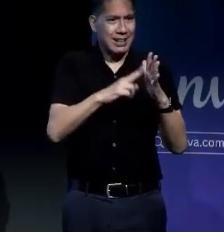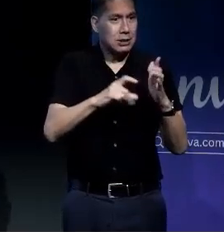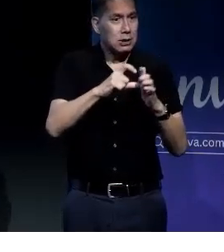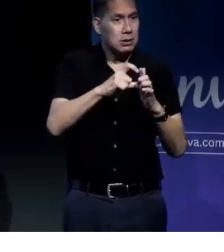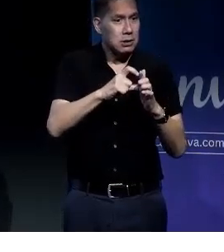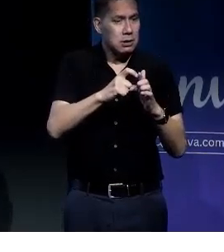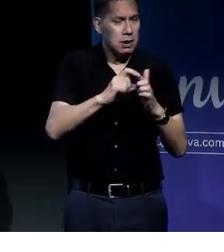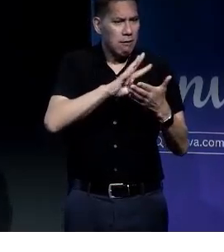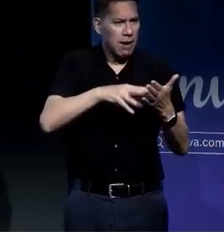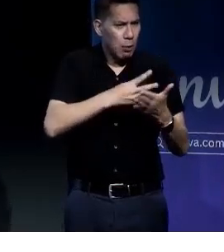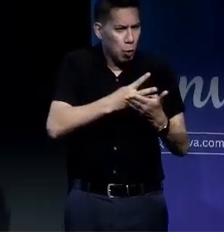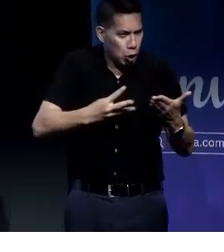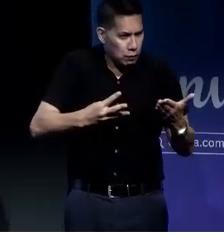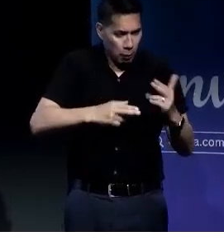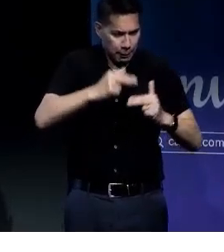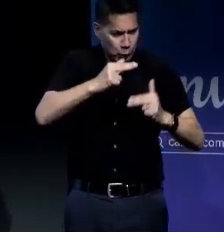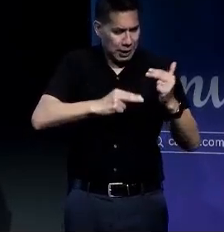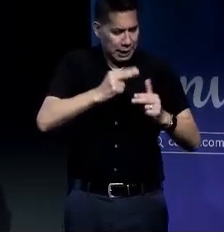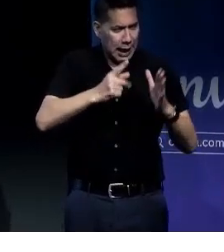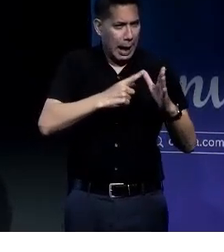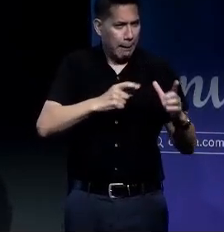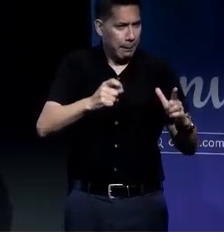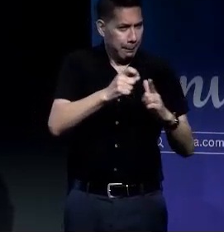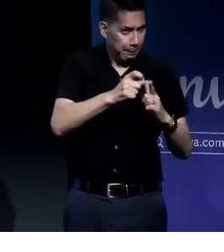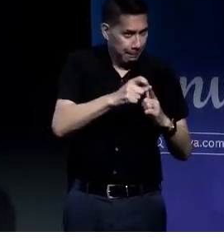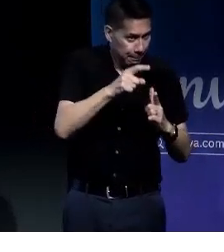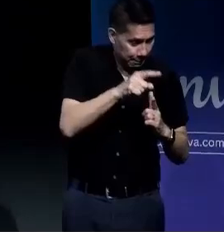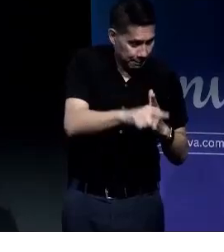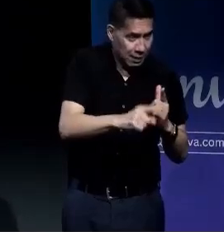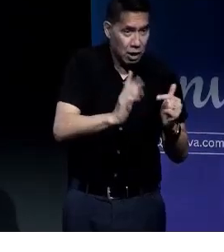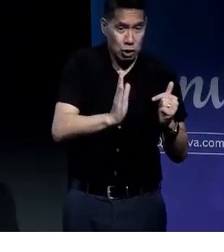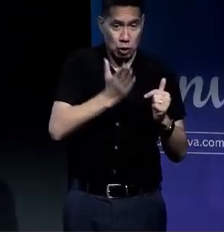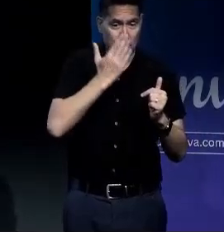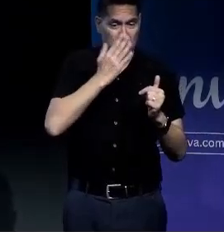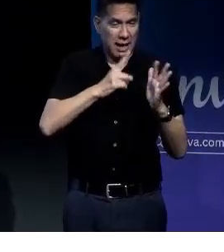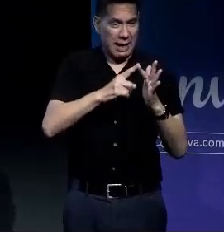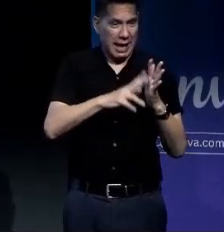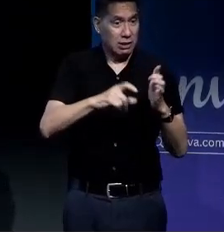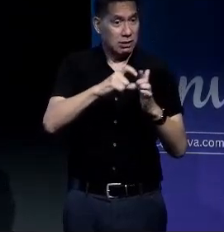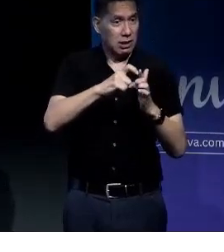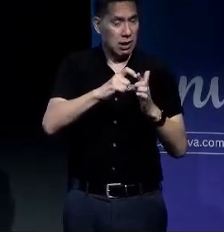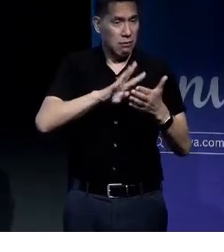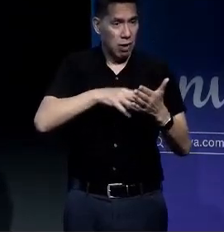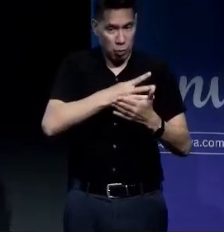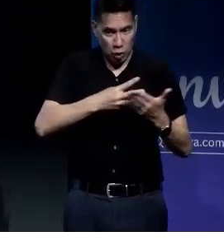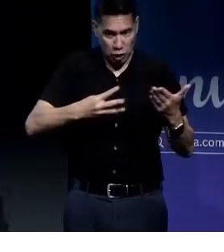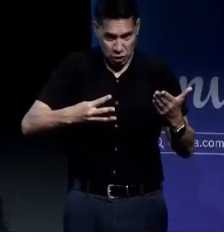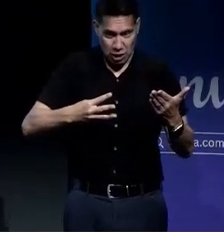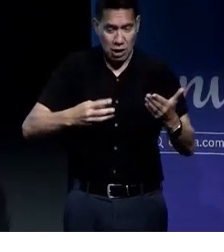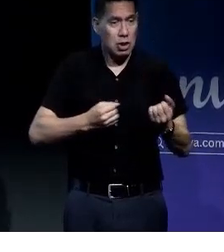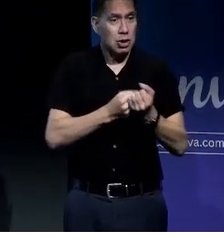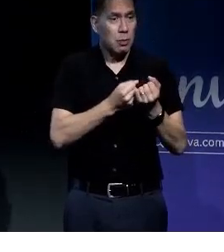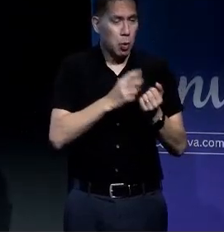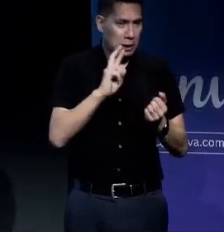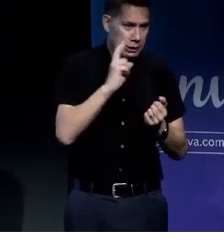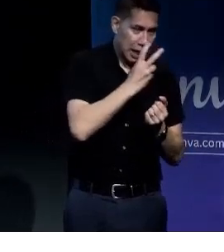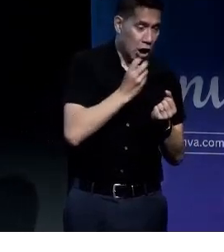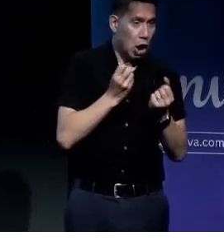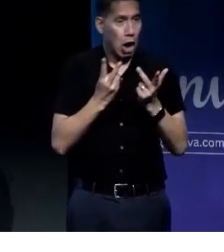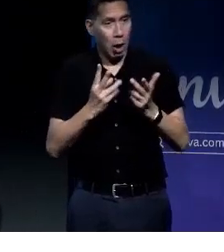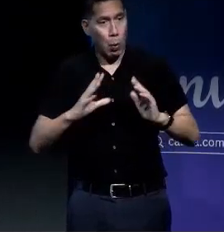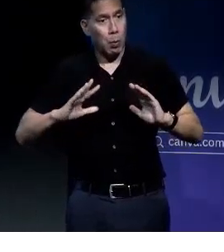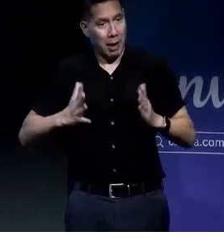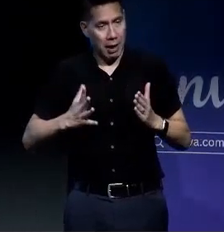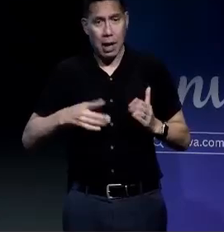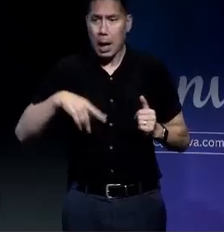for building applications, and increasingly the front-end frameworks just like support light and dark automatically, and the developers would be saying to